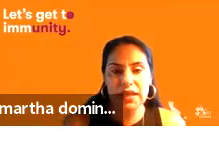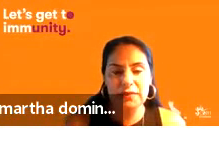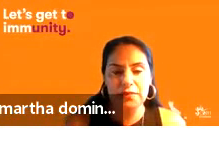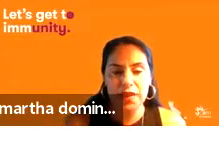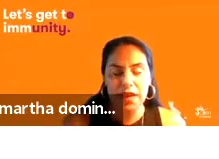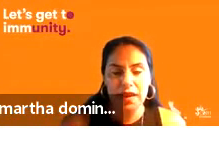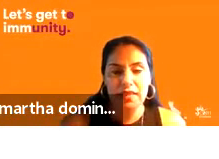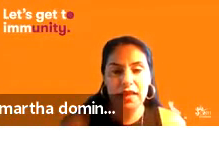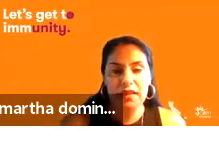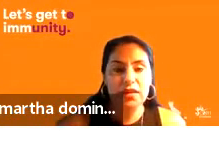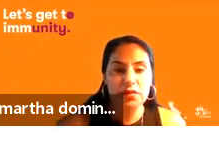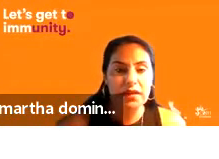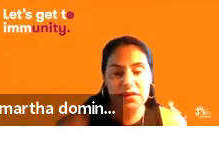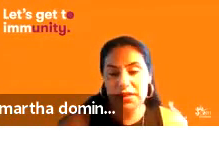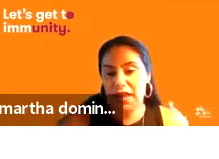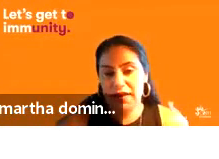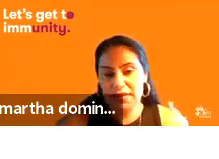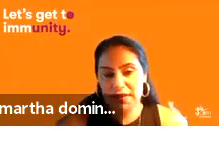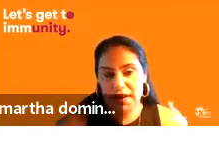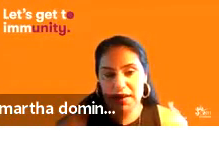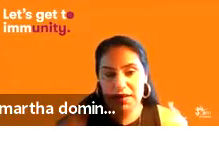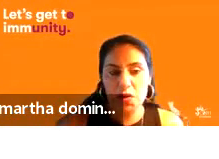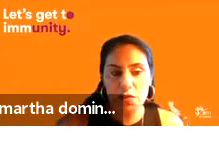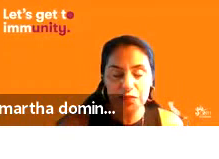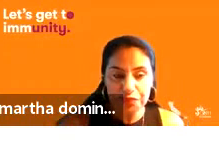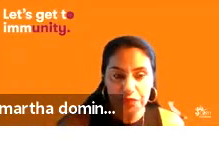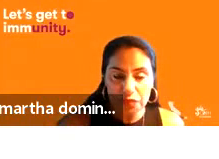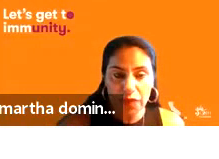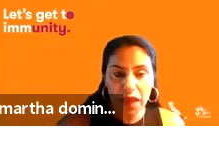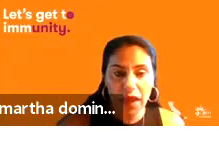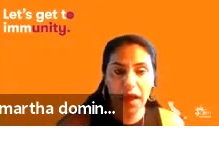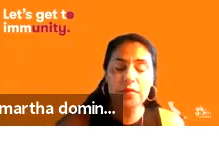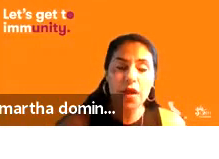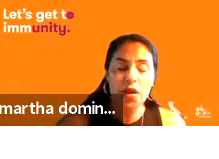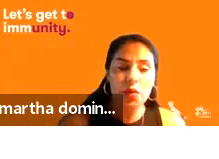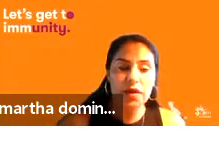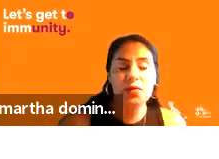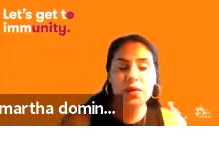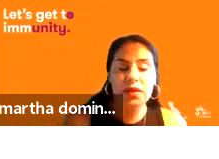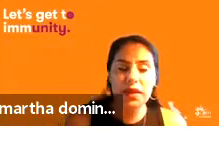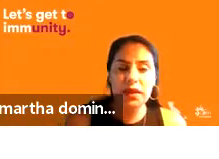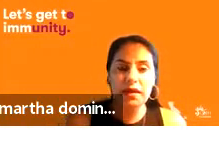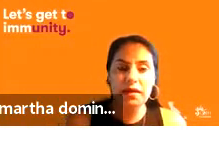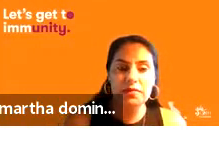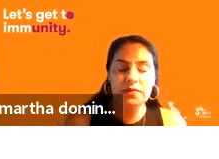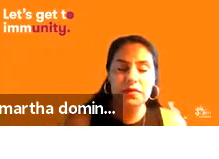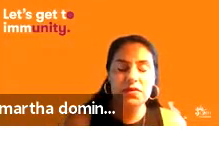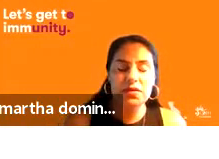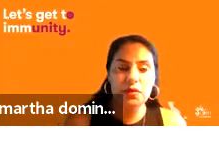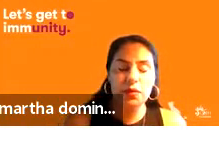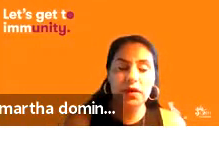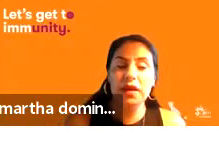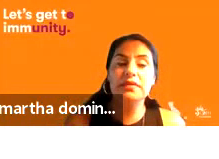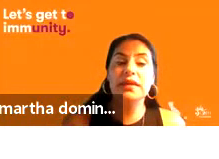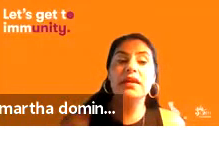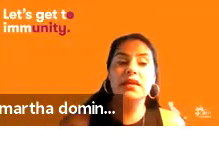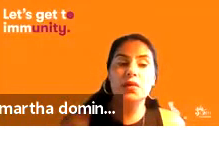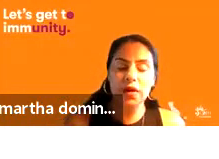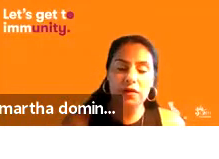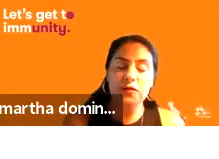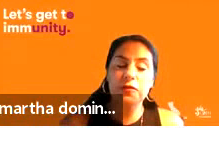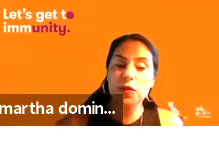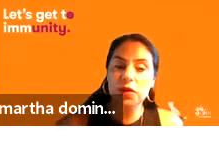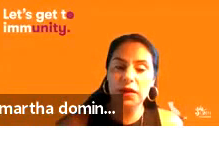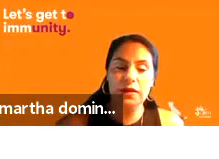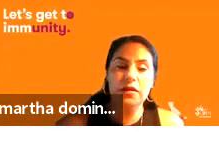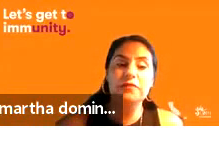also maintaining that they're right not to get vaccinated. So we're not really, we're not thinking